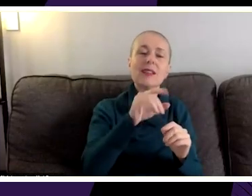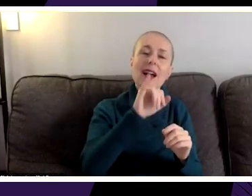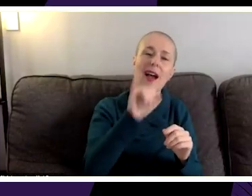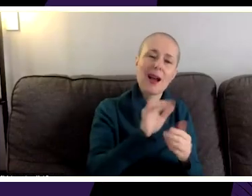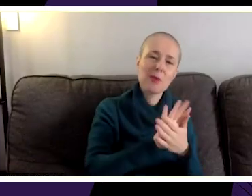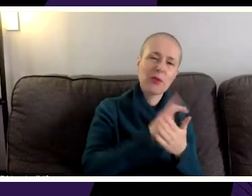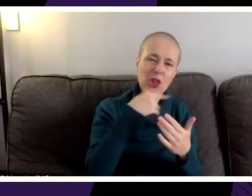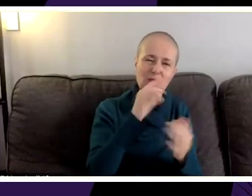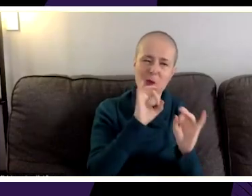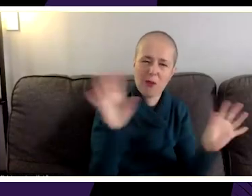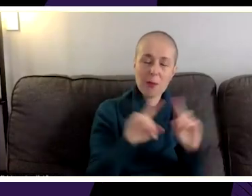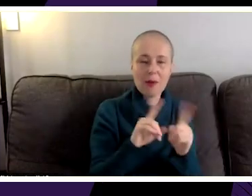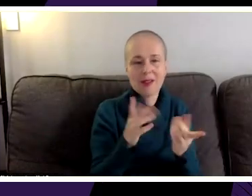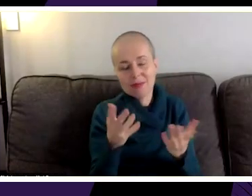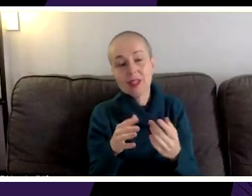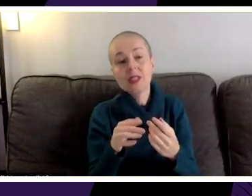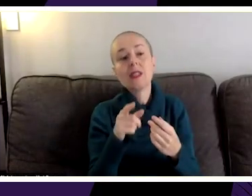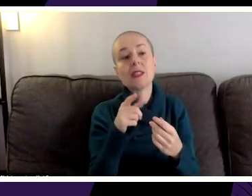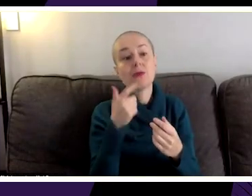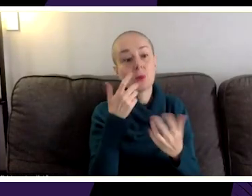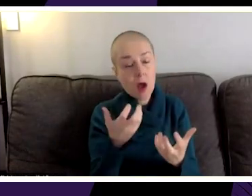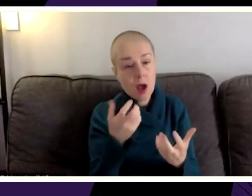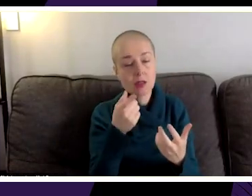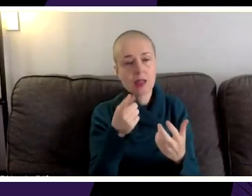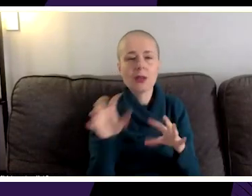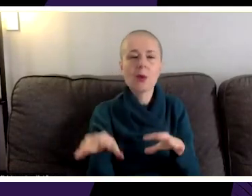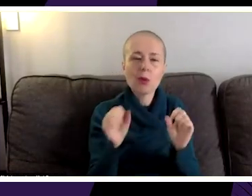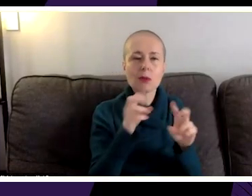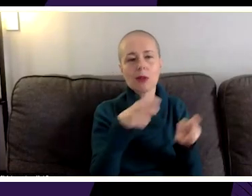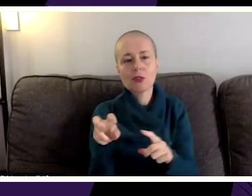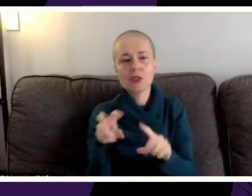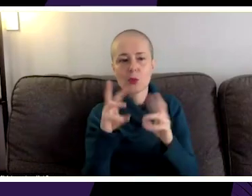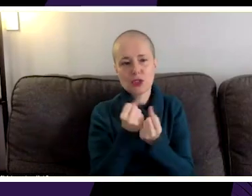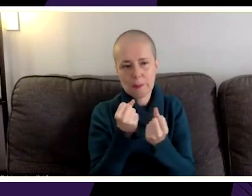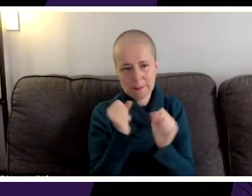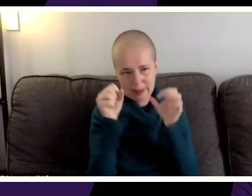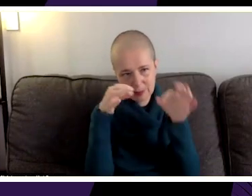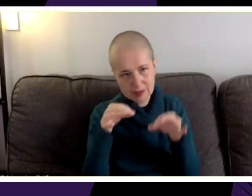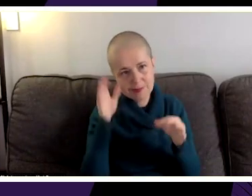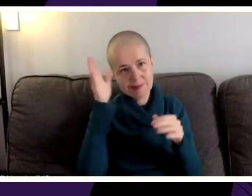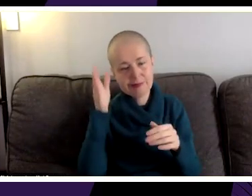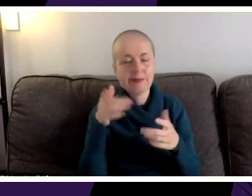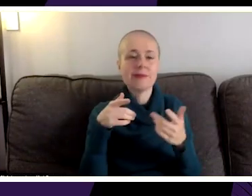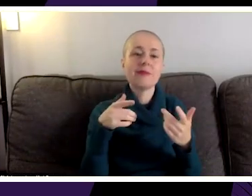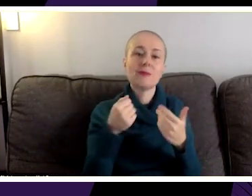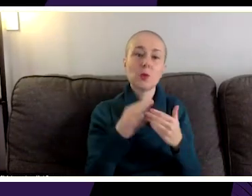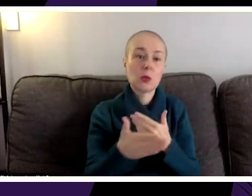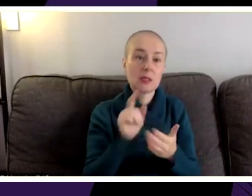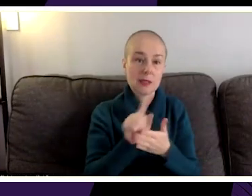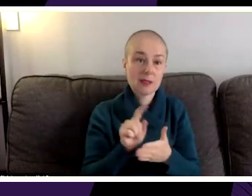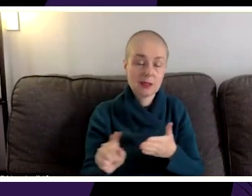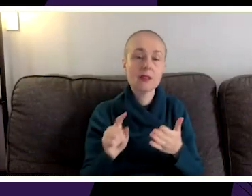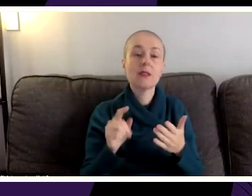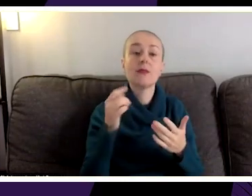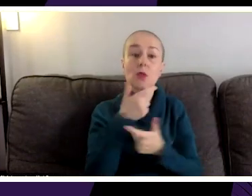But for anybody who's interested, I would also be interested in hosting a migration workshop in the coming weeks. So if you're interested, please do say